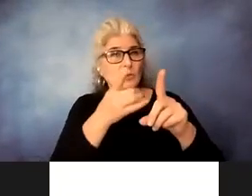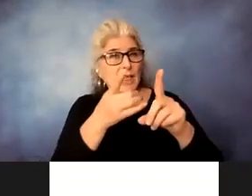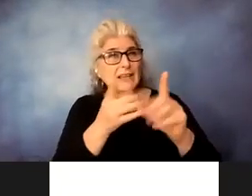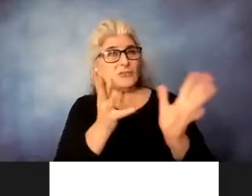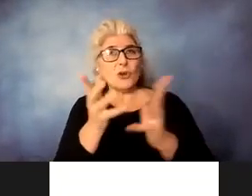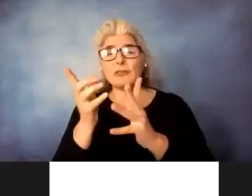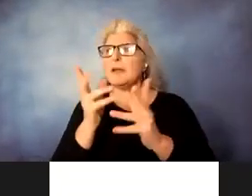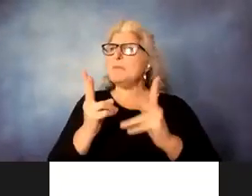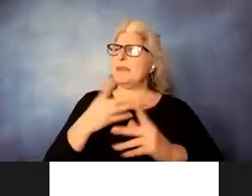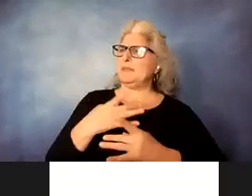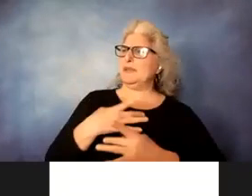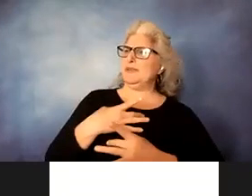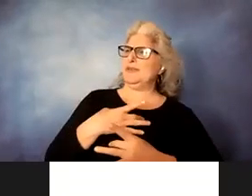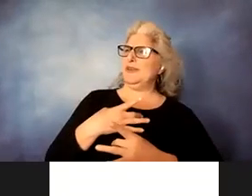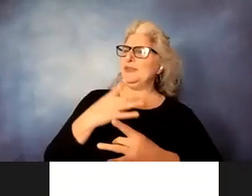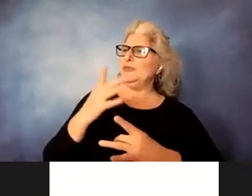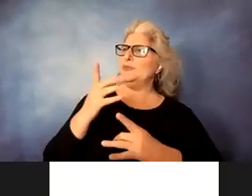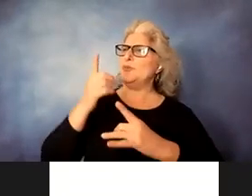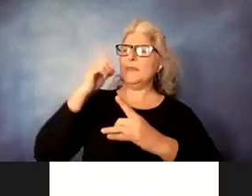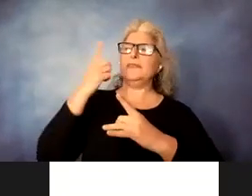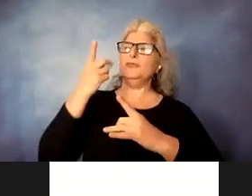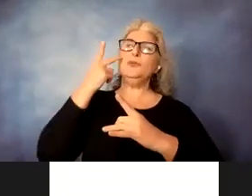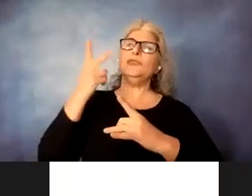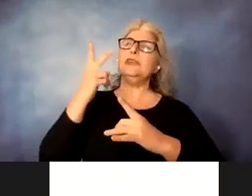you in a way that's different from what you're used to.